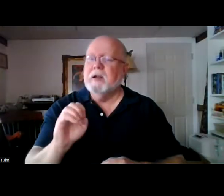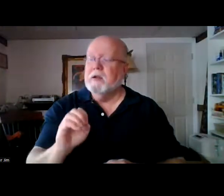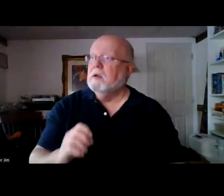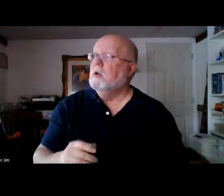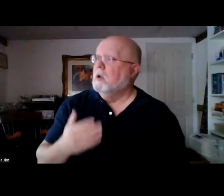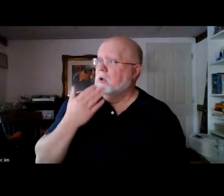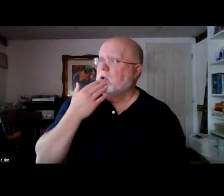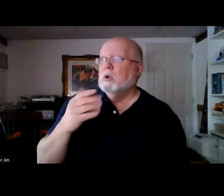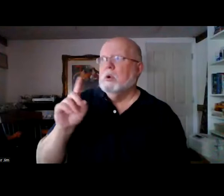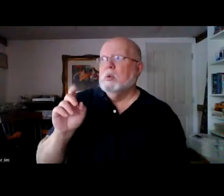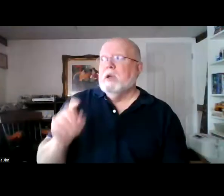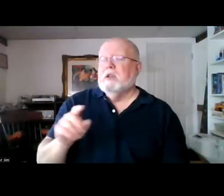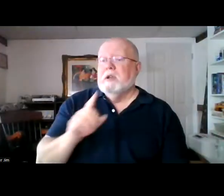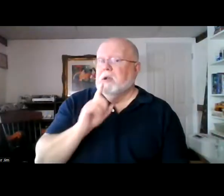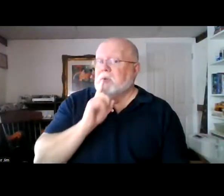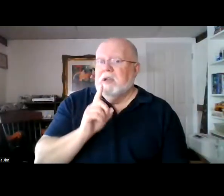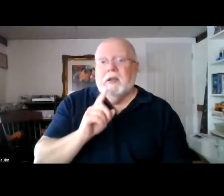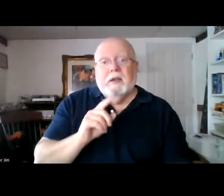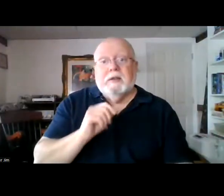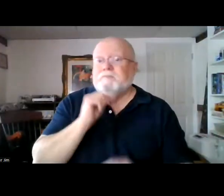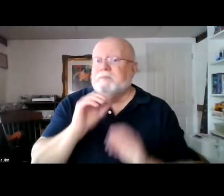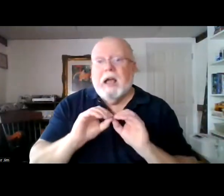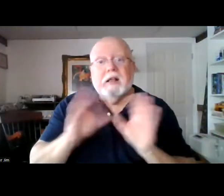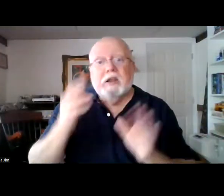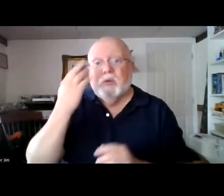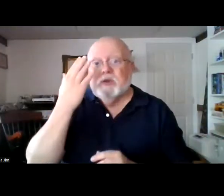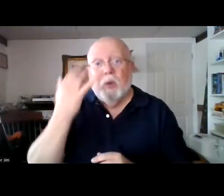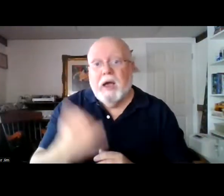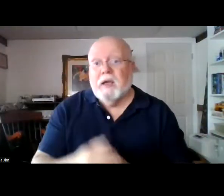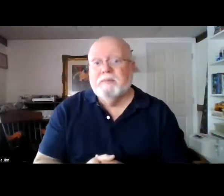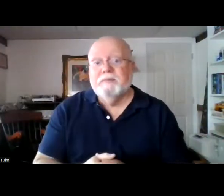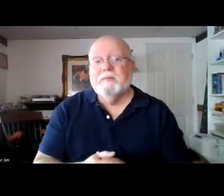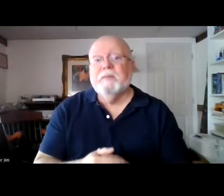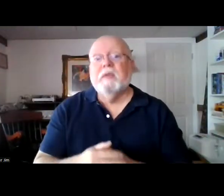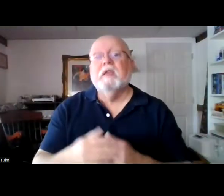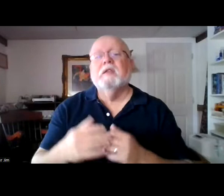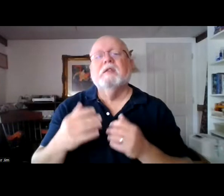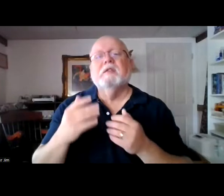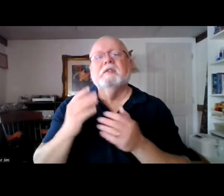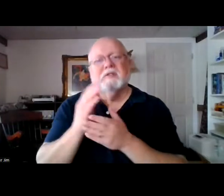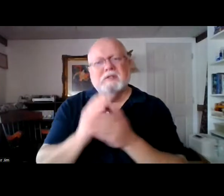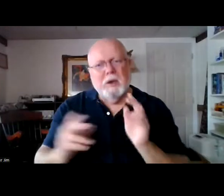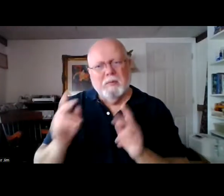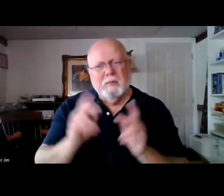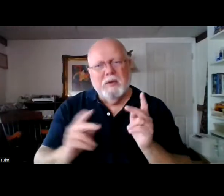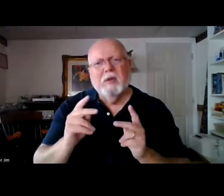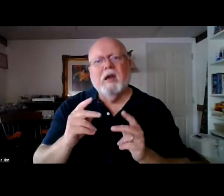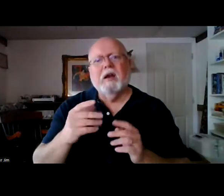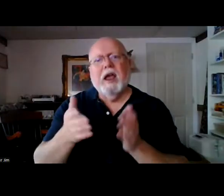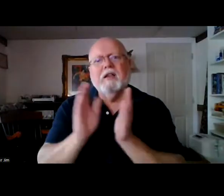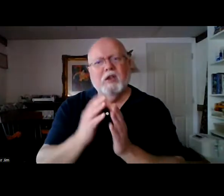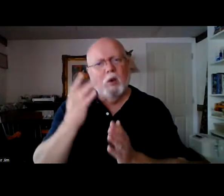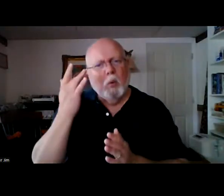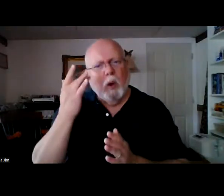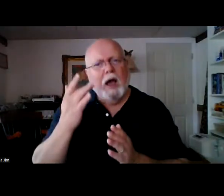not clear. I think actually what some people look at more is why things have gone down. So,